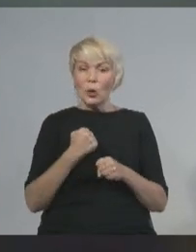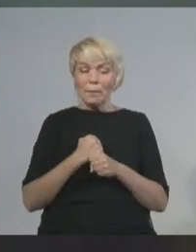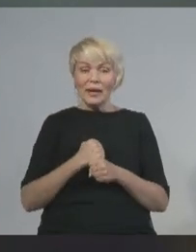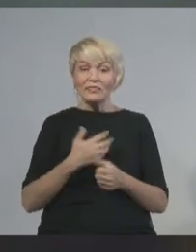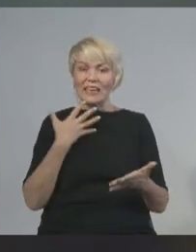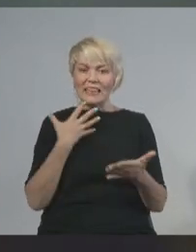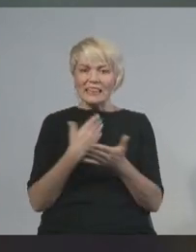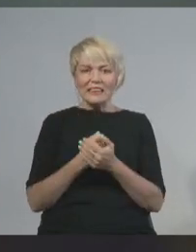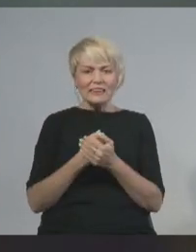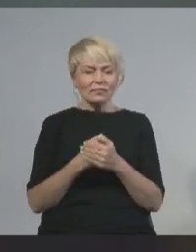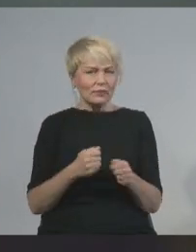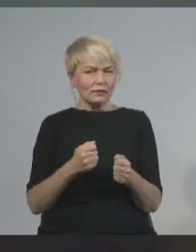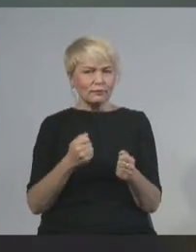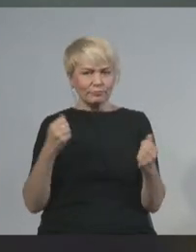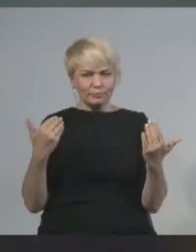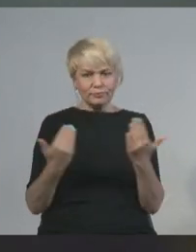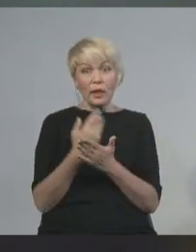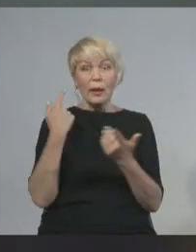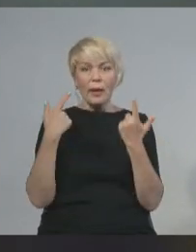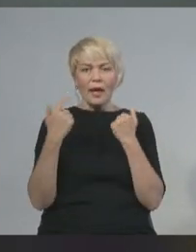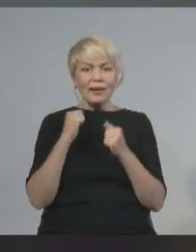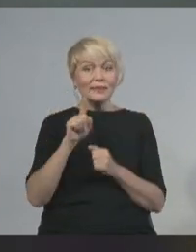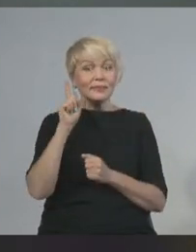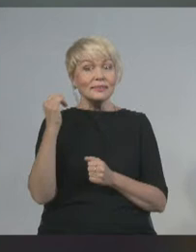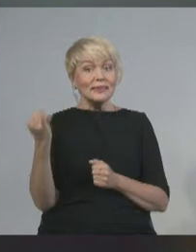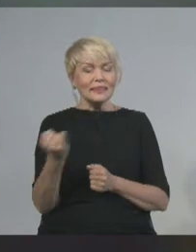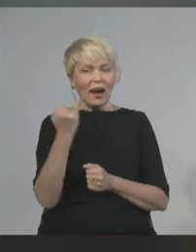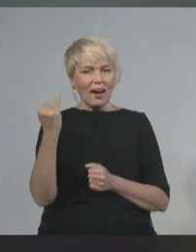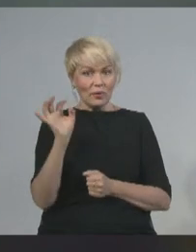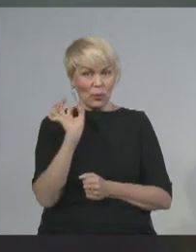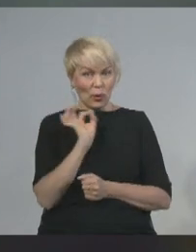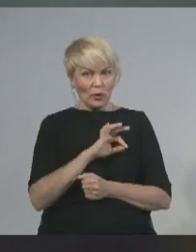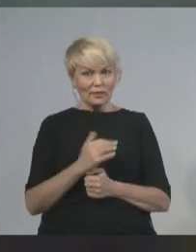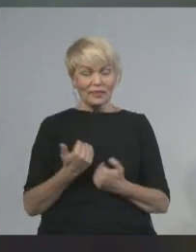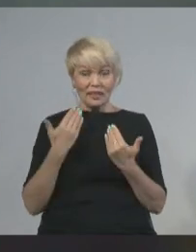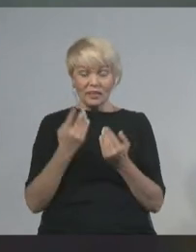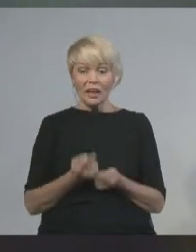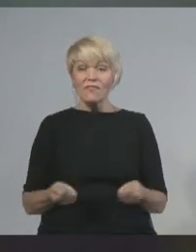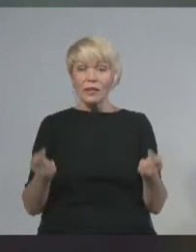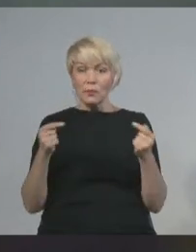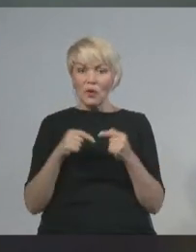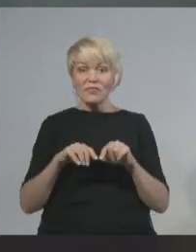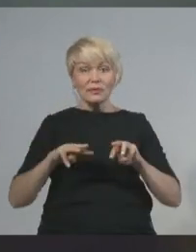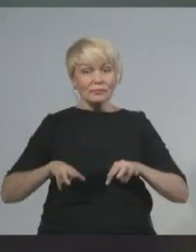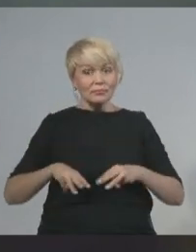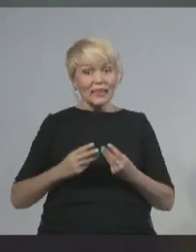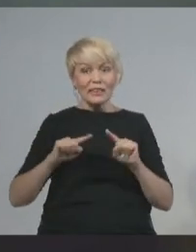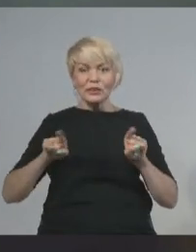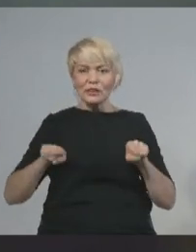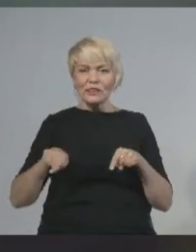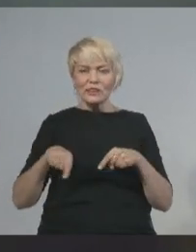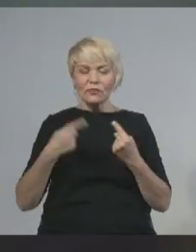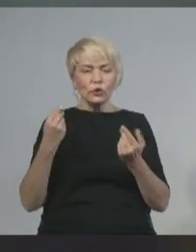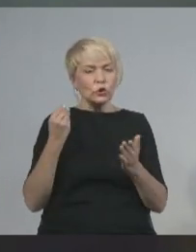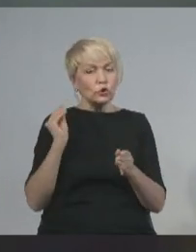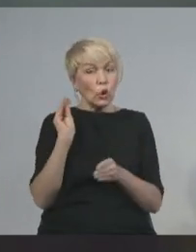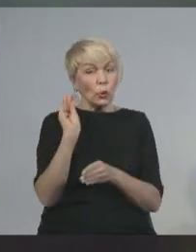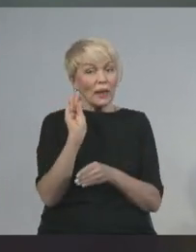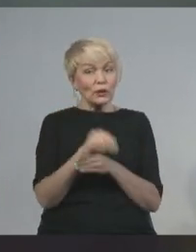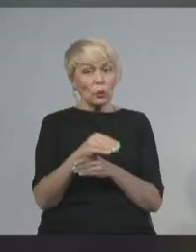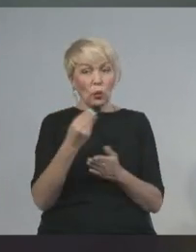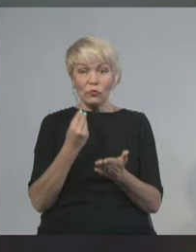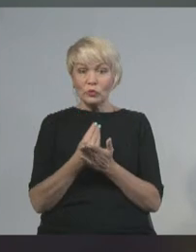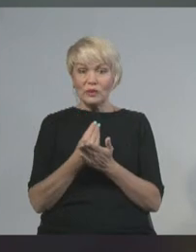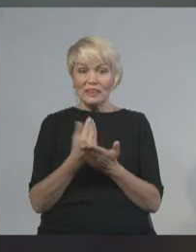see and making your product user-friendly and interesting the media